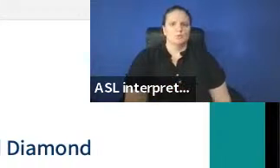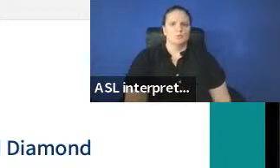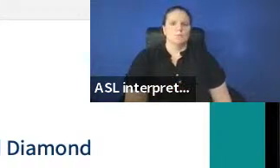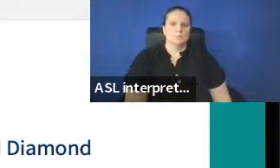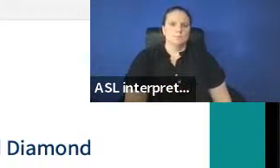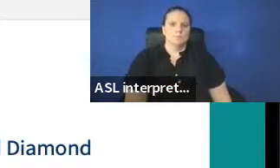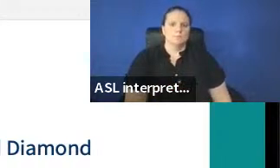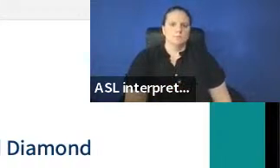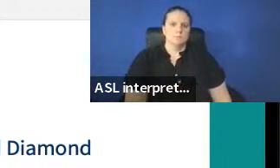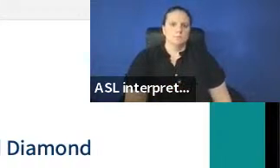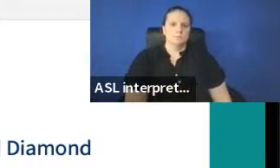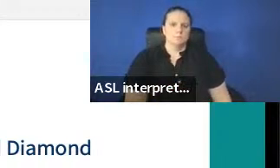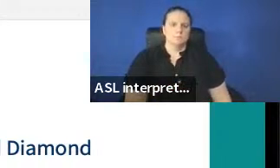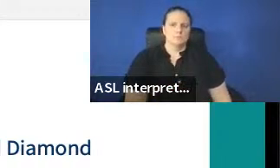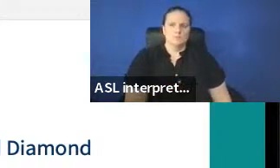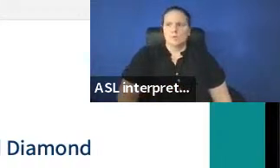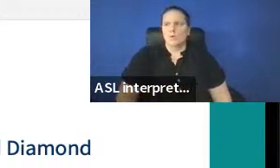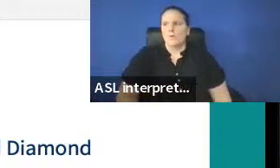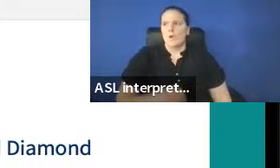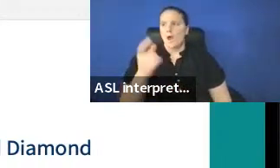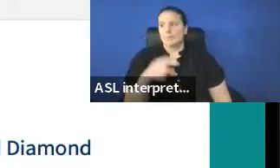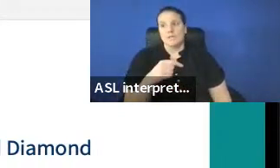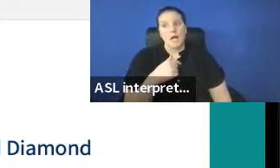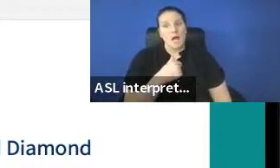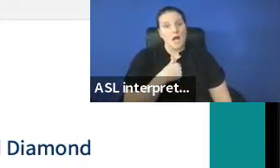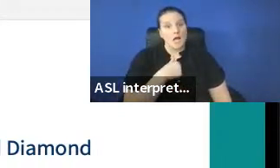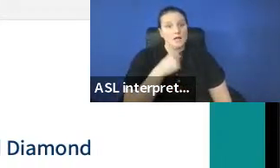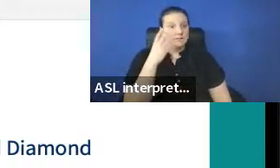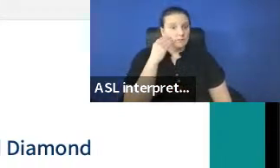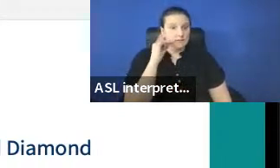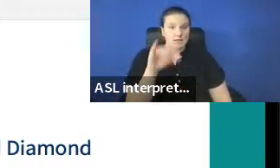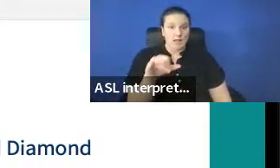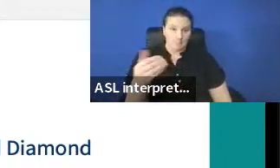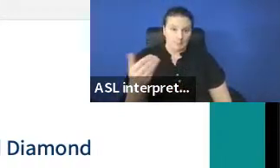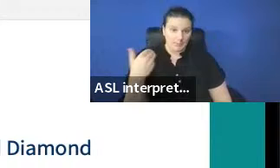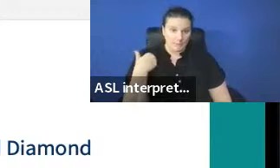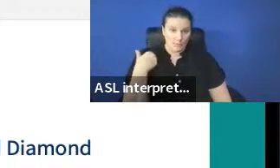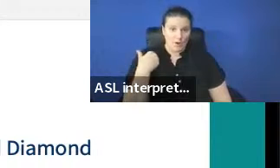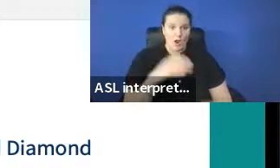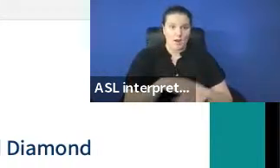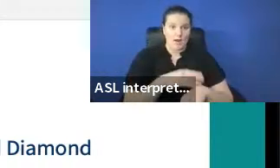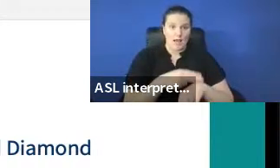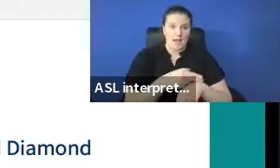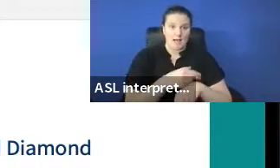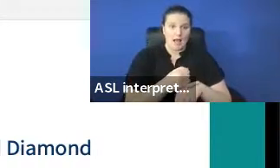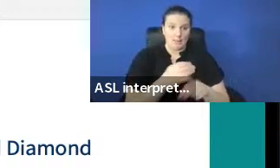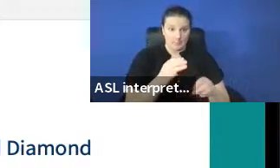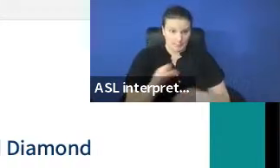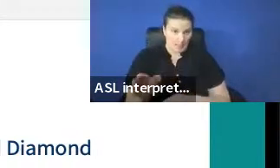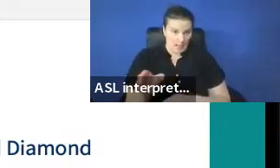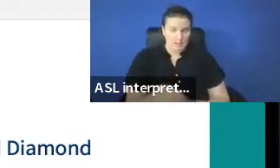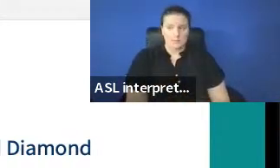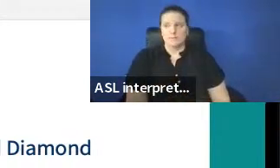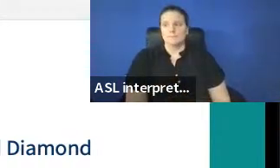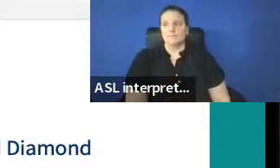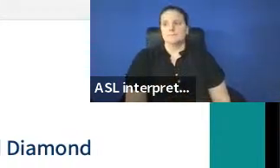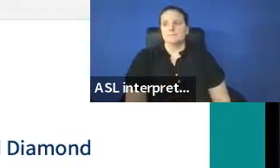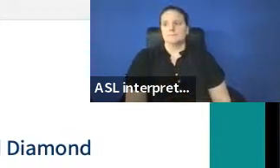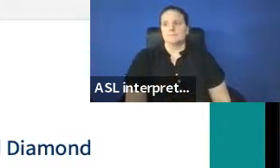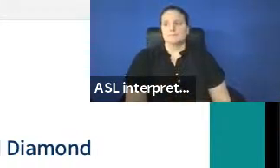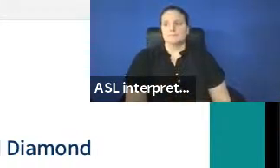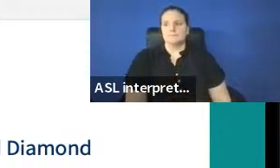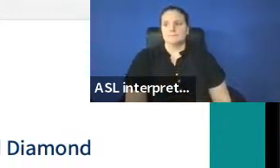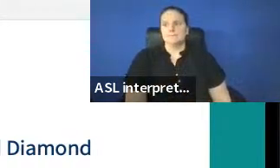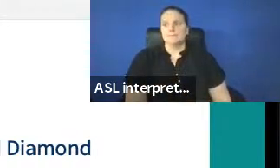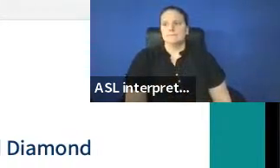what happens is, I've been through this before on the Hayden Island plan, and they kept saying, well,